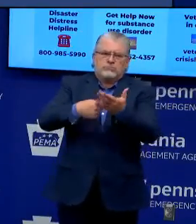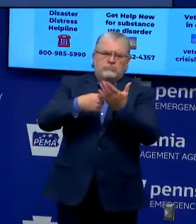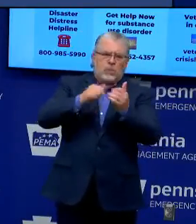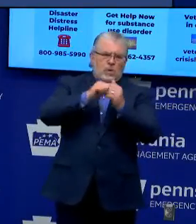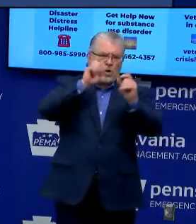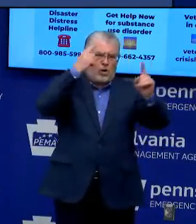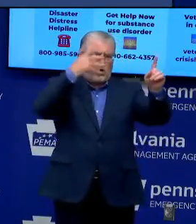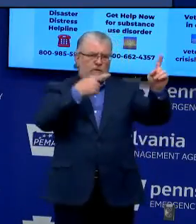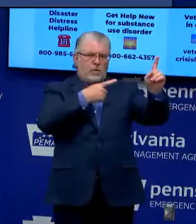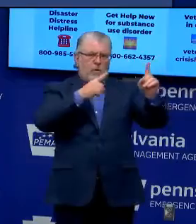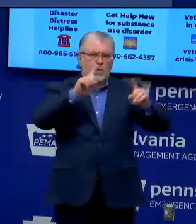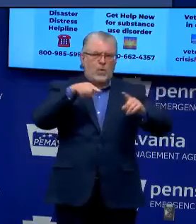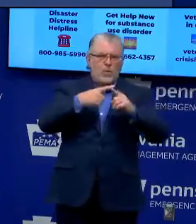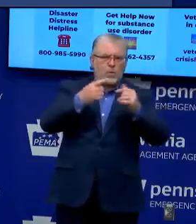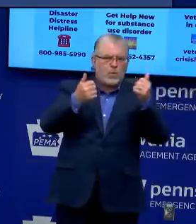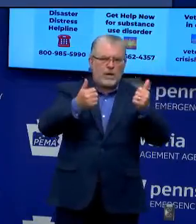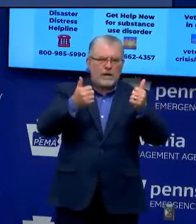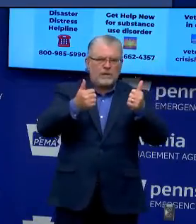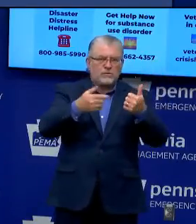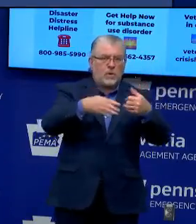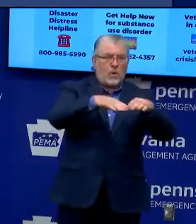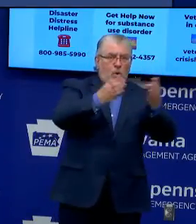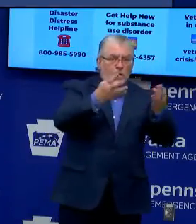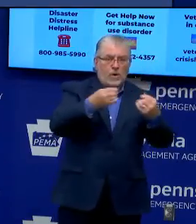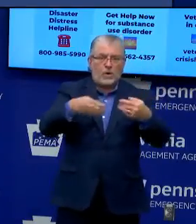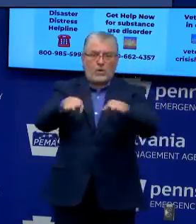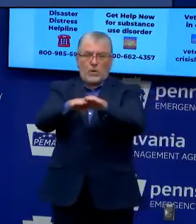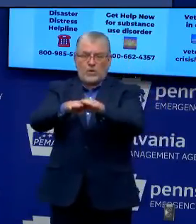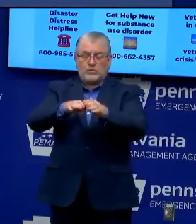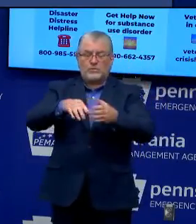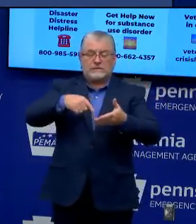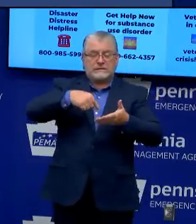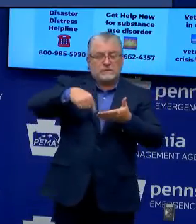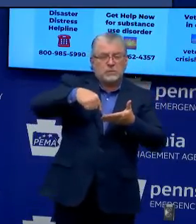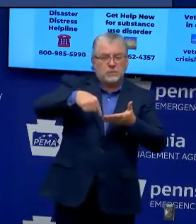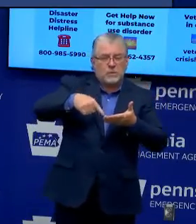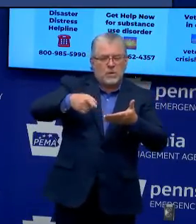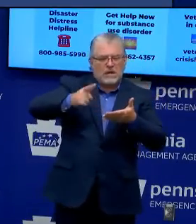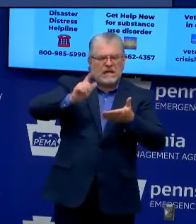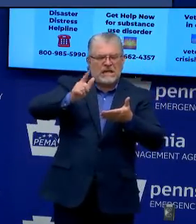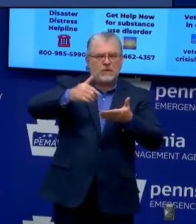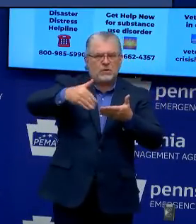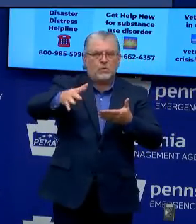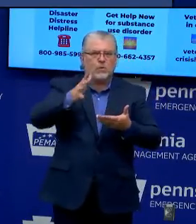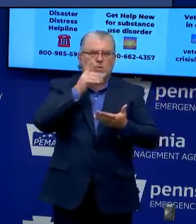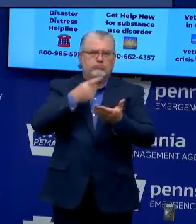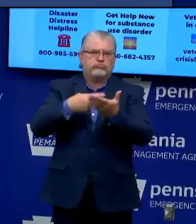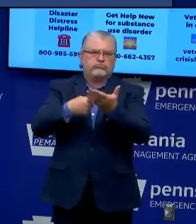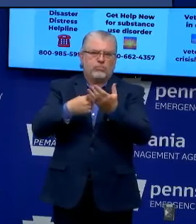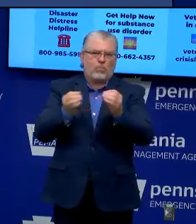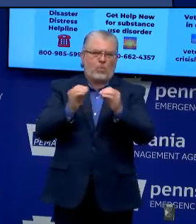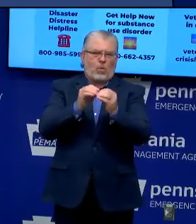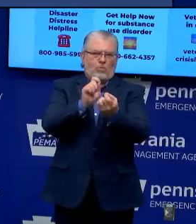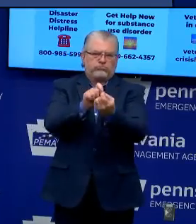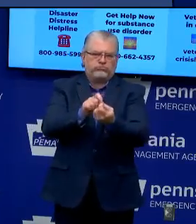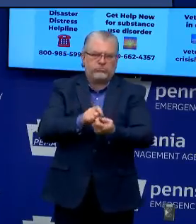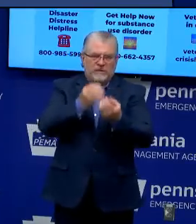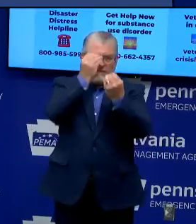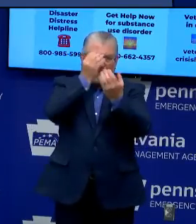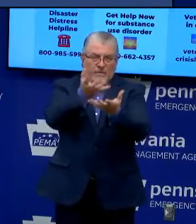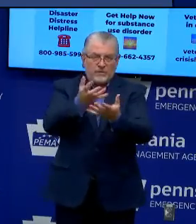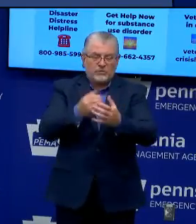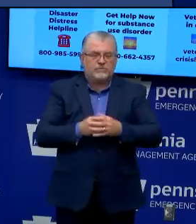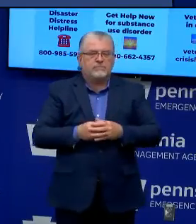closed. And later this week, we'll be discussing those specifics. From WNEP, as the state moves towards